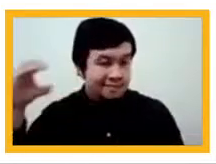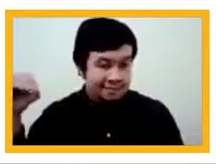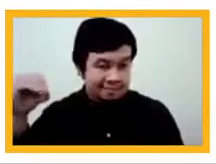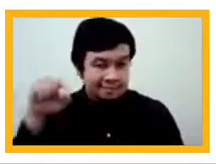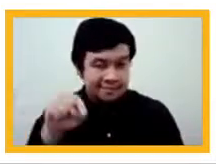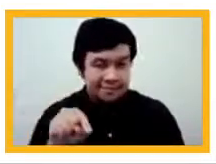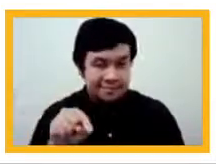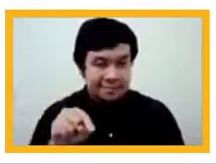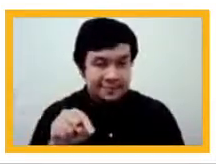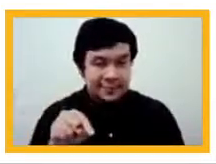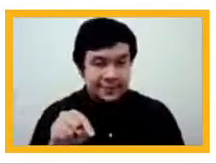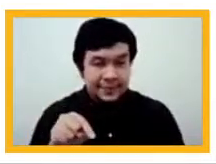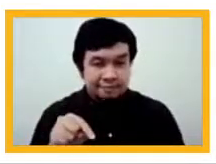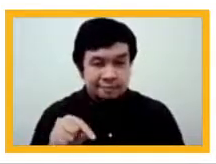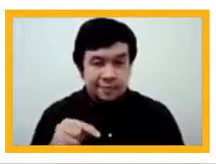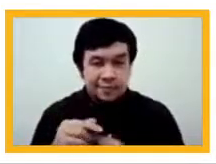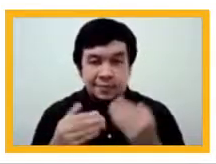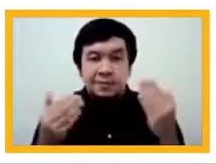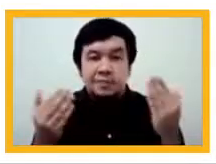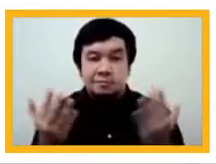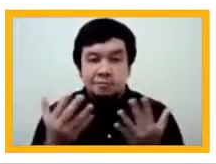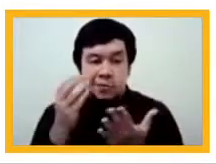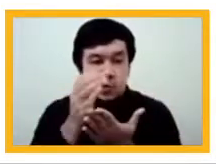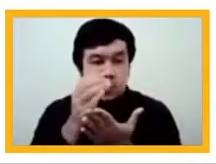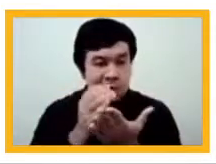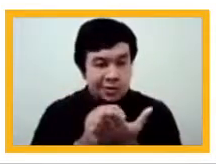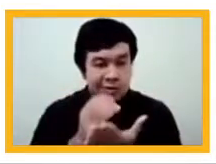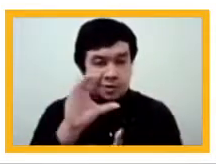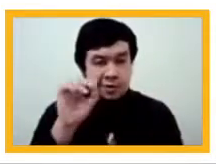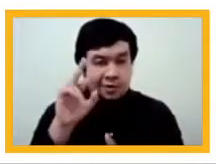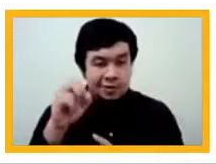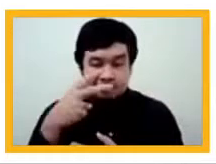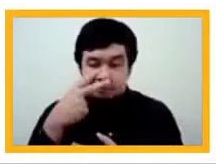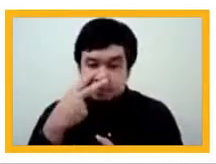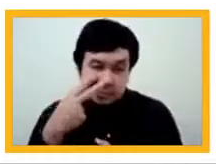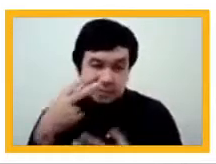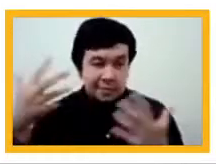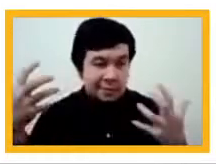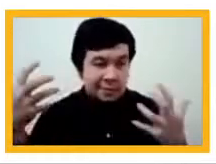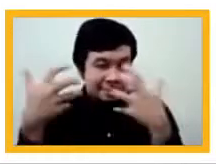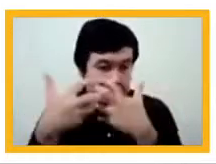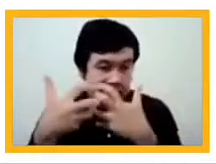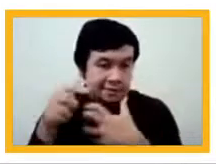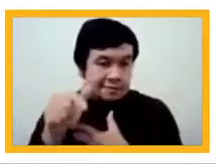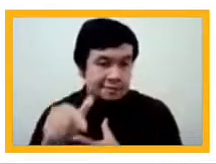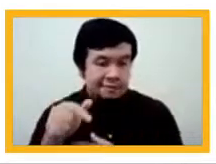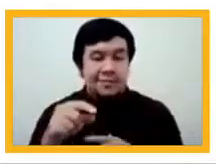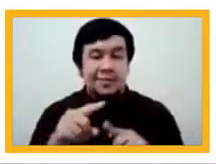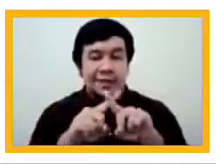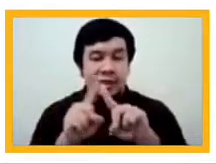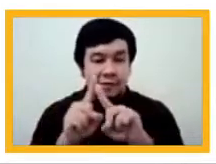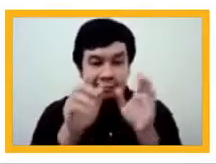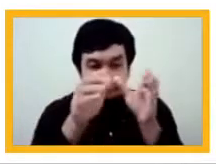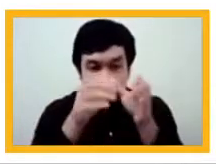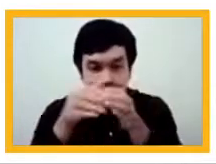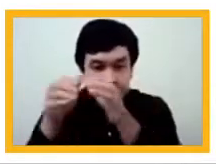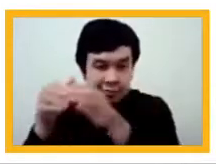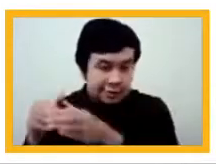course for each department. And we enlarge the opportunity